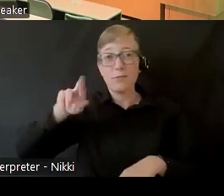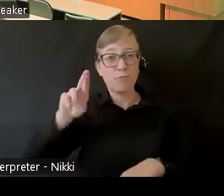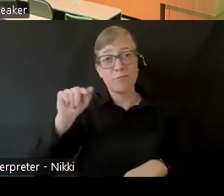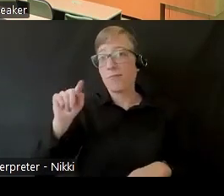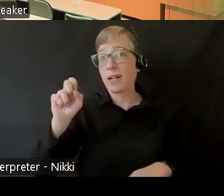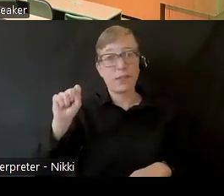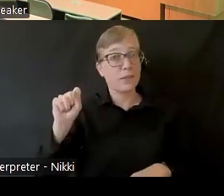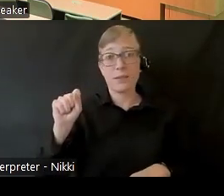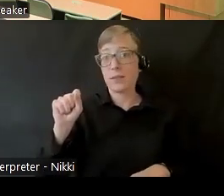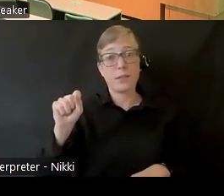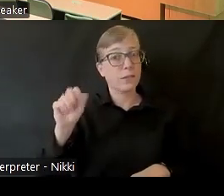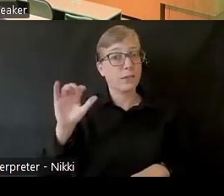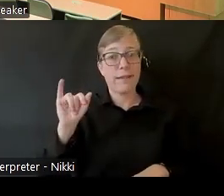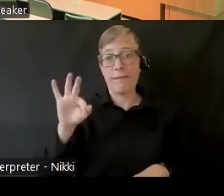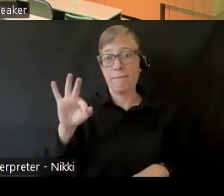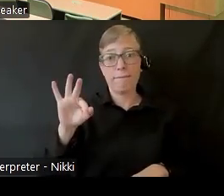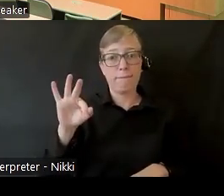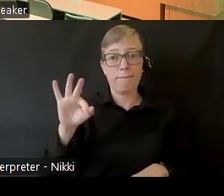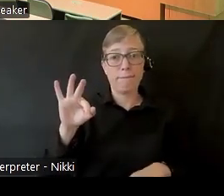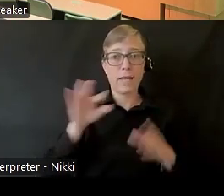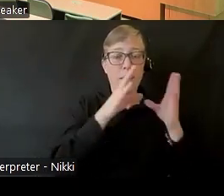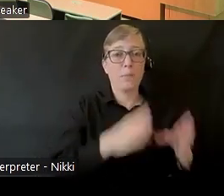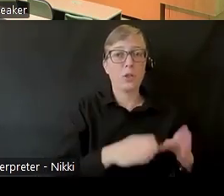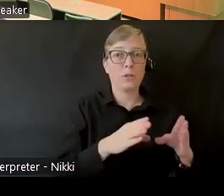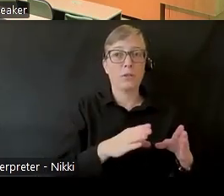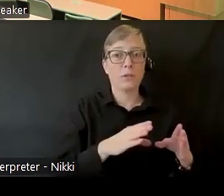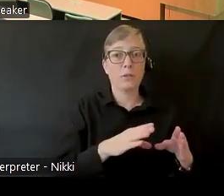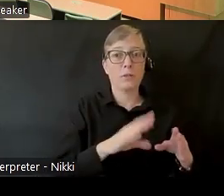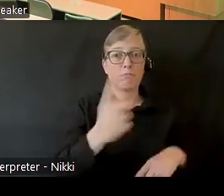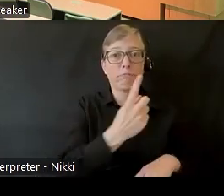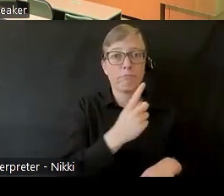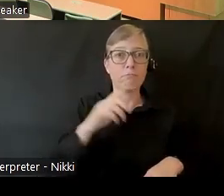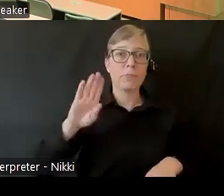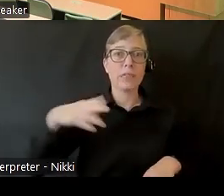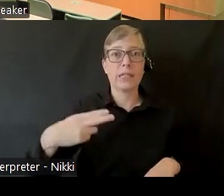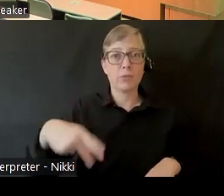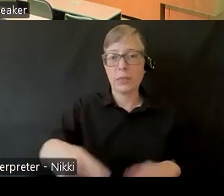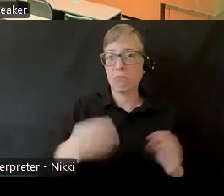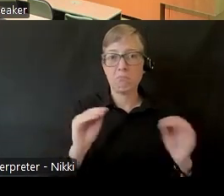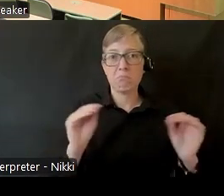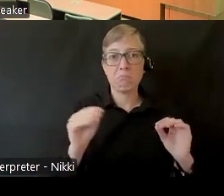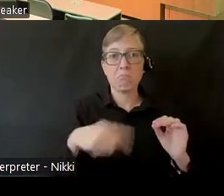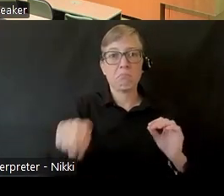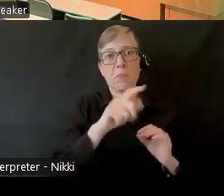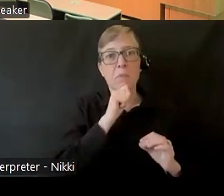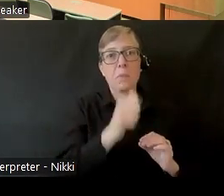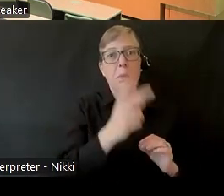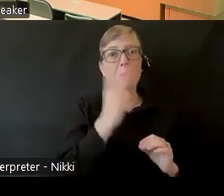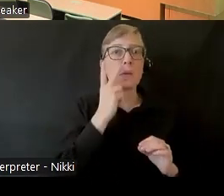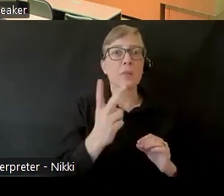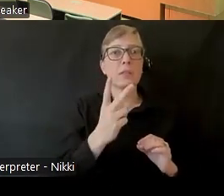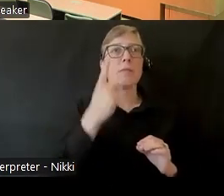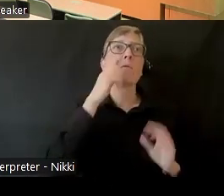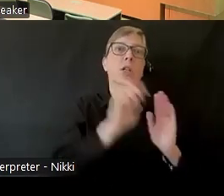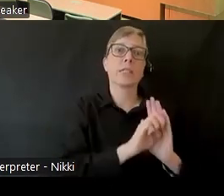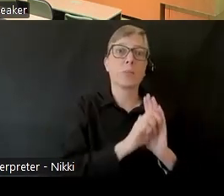someone is coming to BHP. They don't see on their charge, let's say